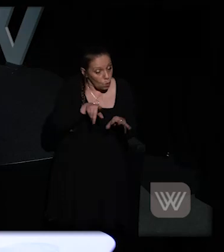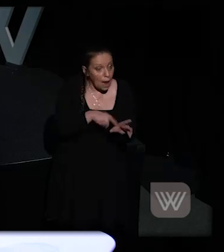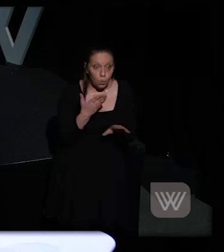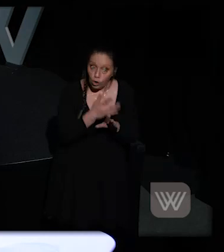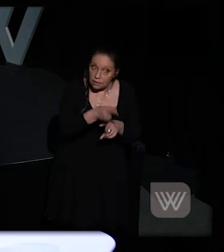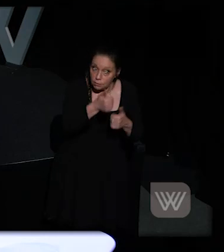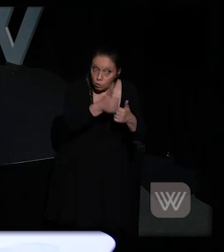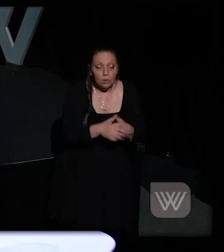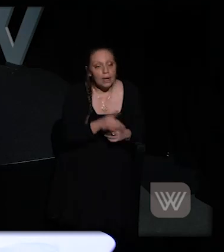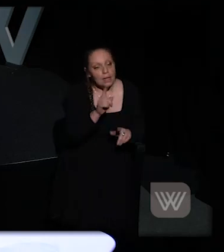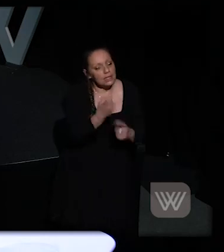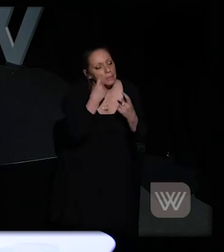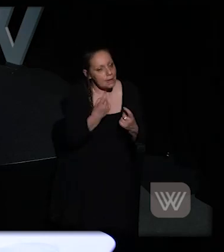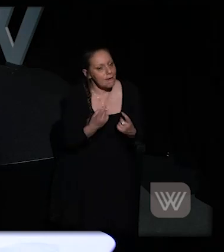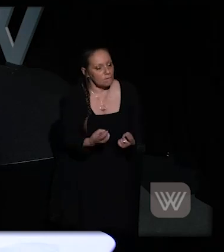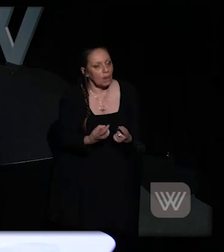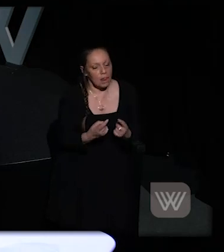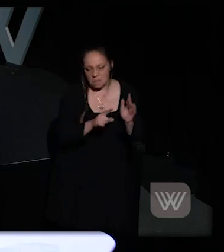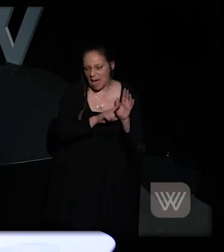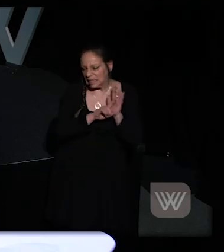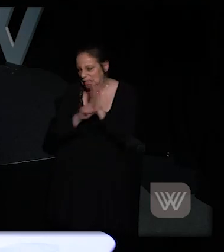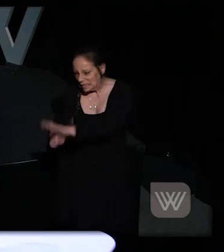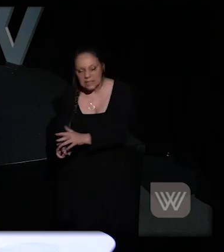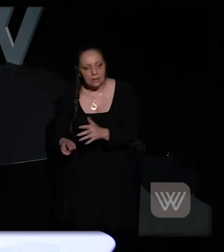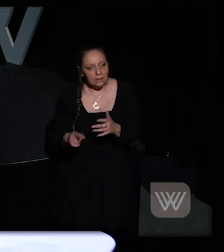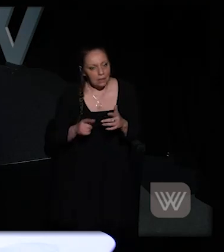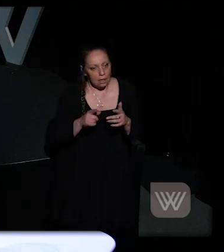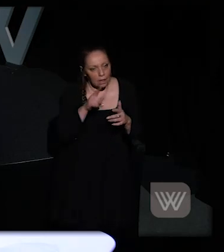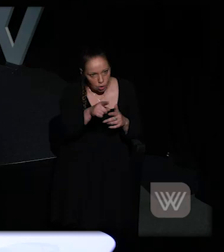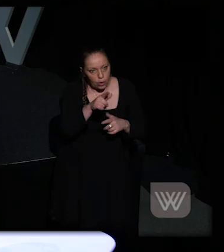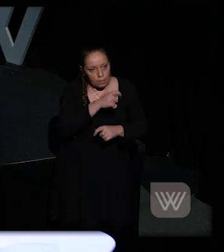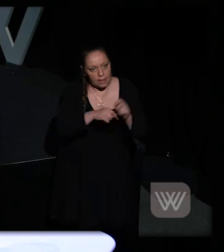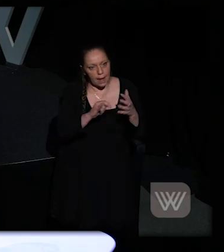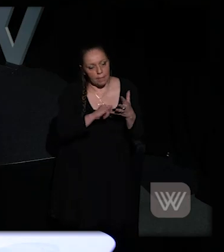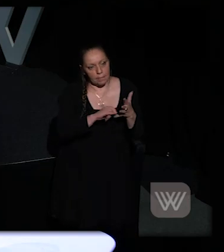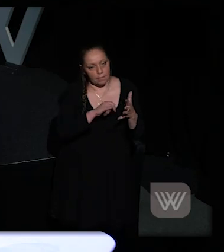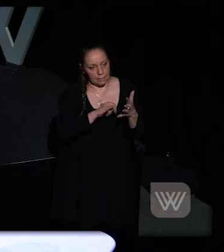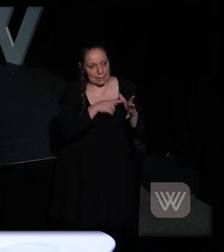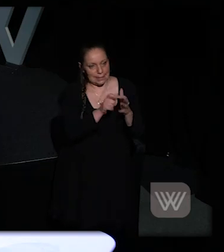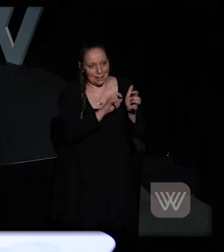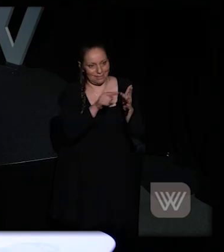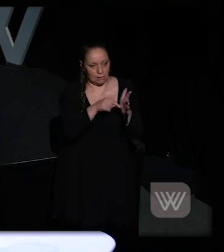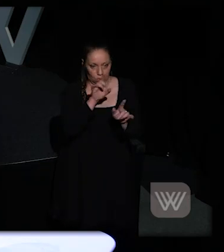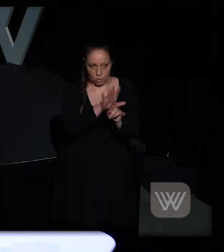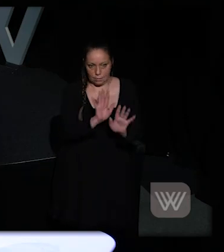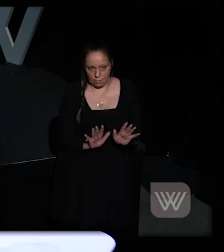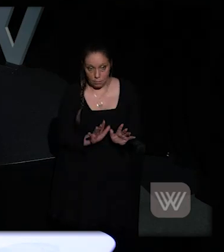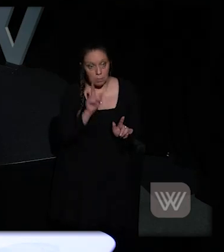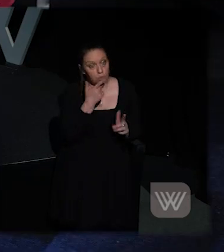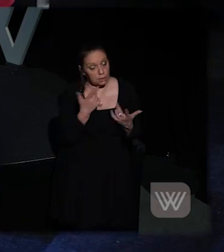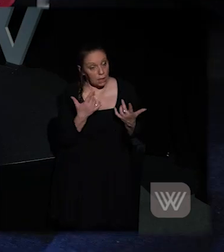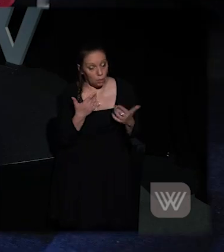gold. I would just be really cautious about being sadistic, letting them turn you into a sadist. But, yeah, look, if it's working, go for